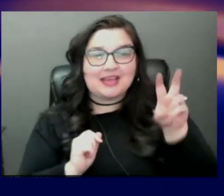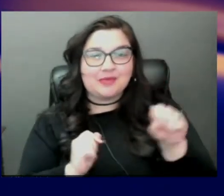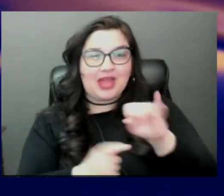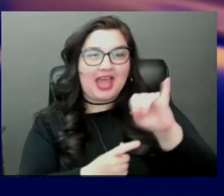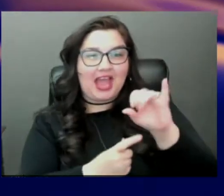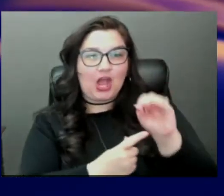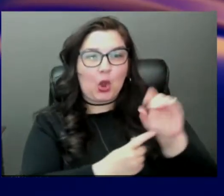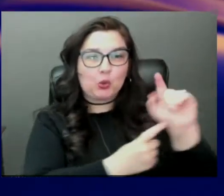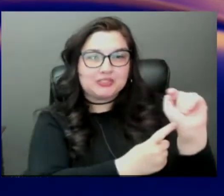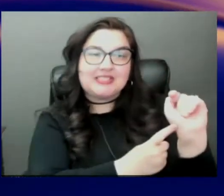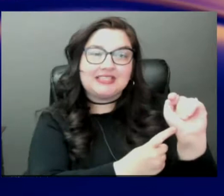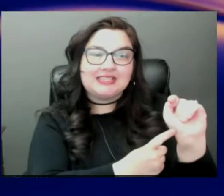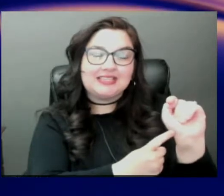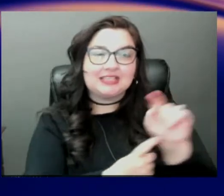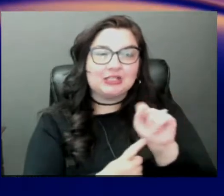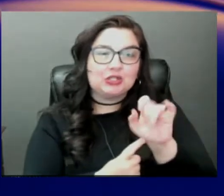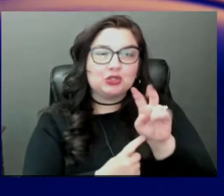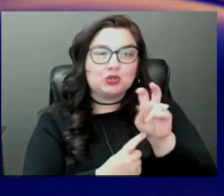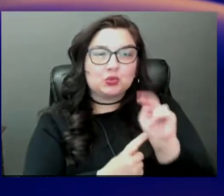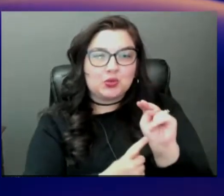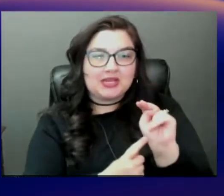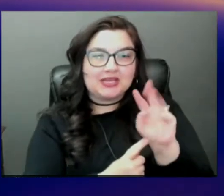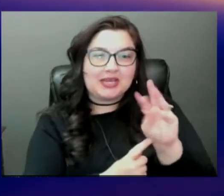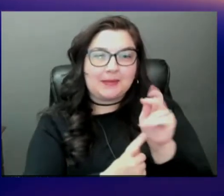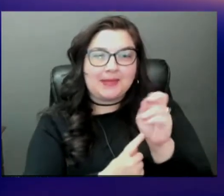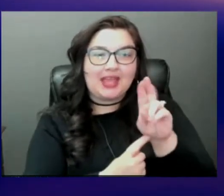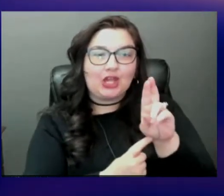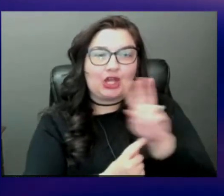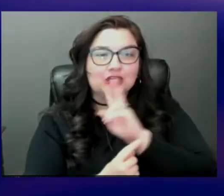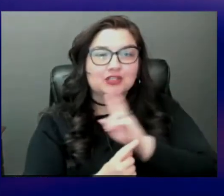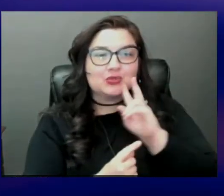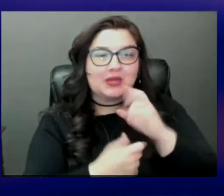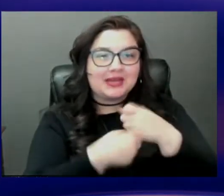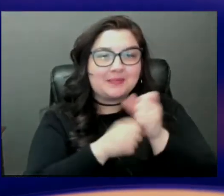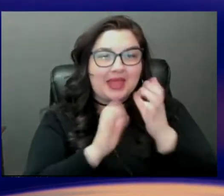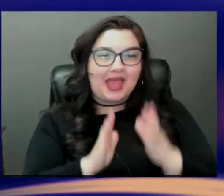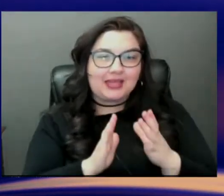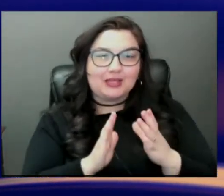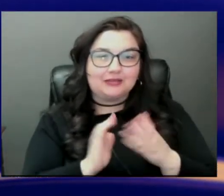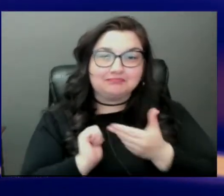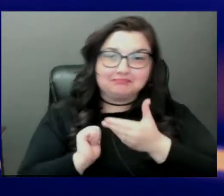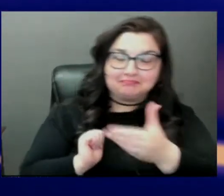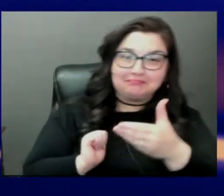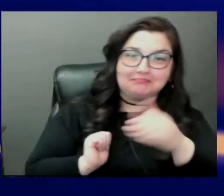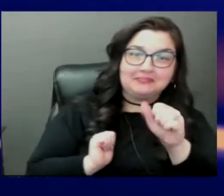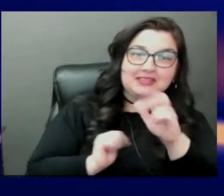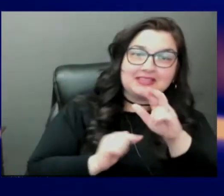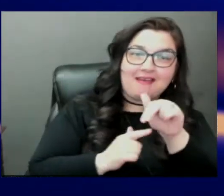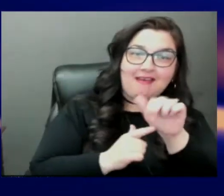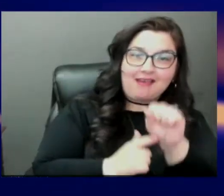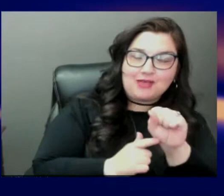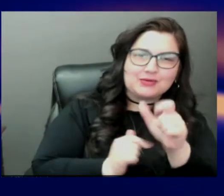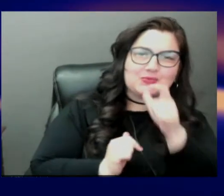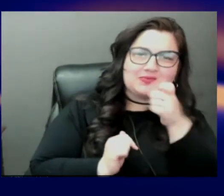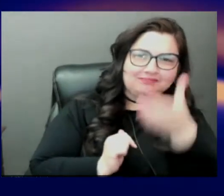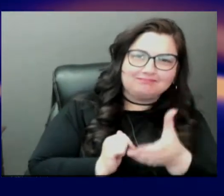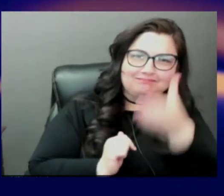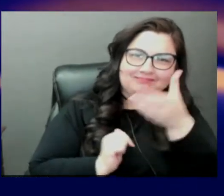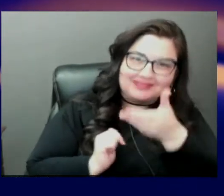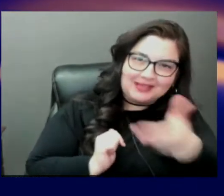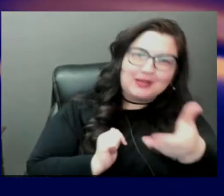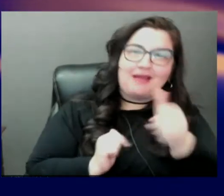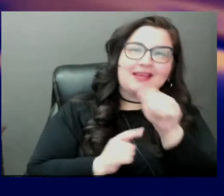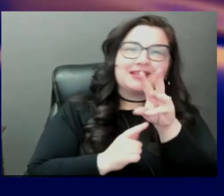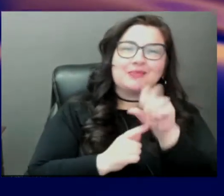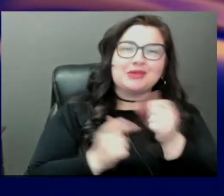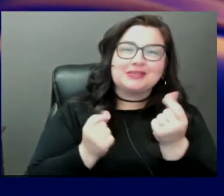TwinMaker. And to do that, we're joined by Saras from the TwinMaker team. So Saras, would you like to introduce yourself and tell people what you do at AWS? Hello everyone,